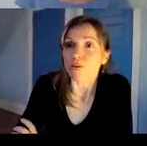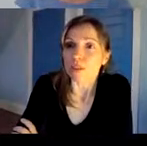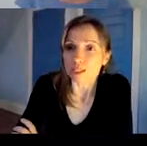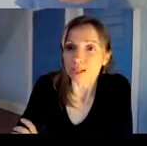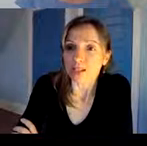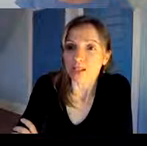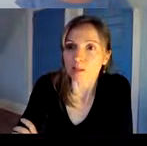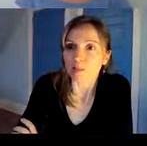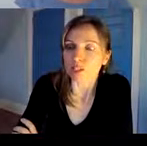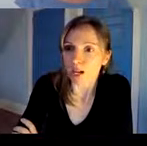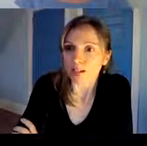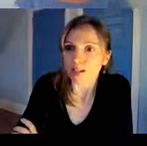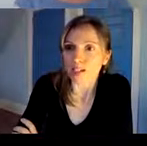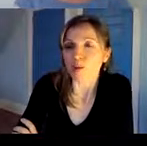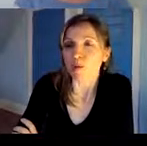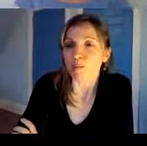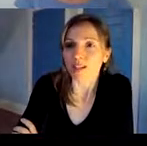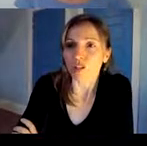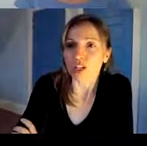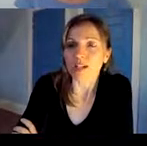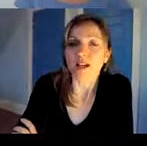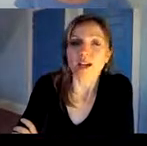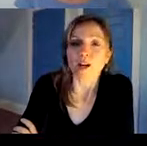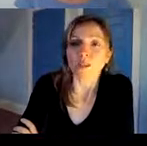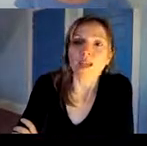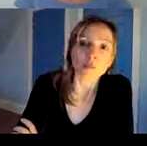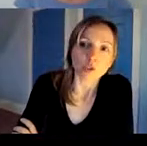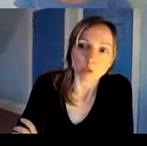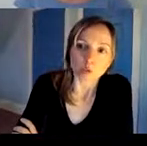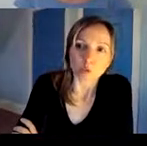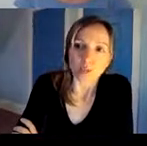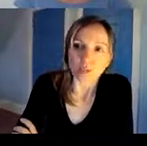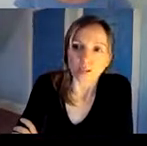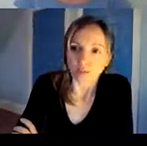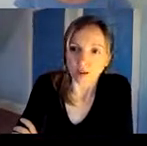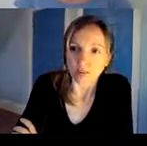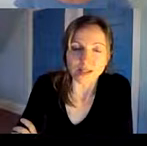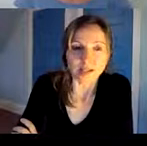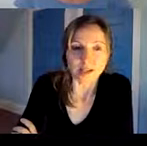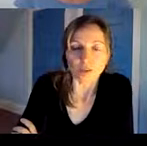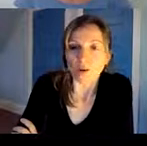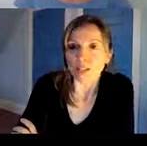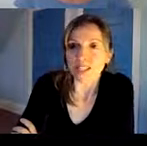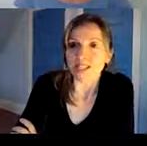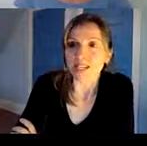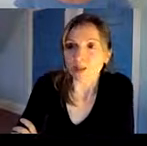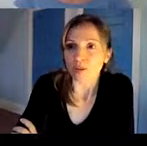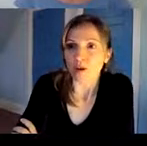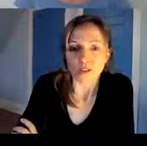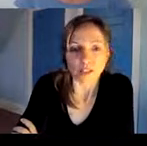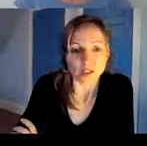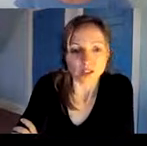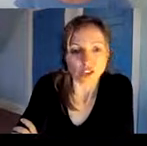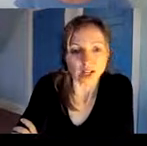they have all sorts of insects that keep them in check, keep their population in check. And when they come to a new environment, there are no insects keeping